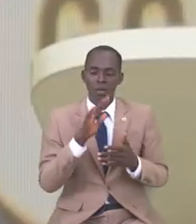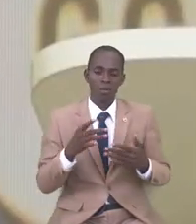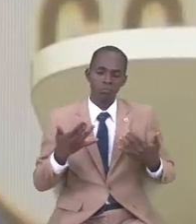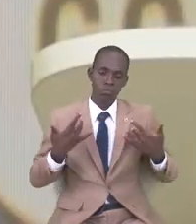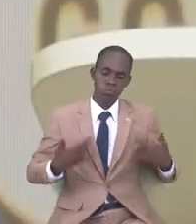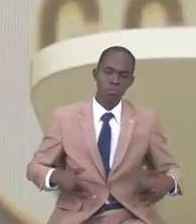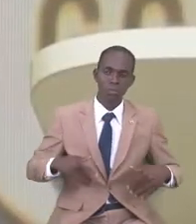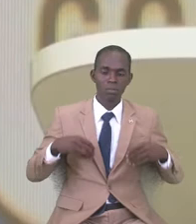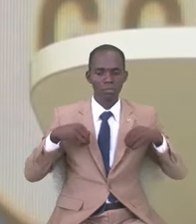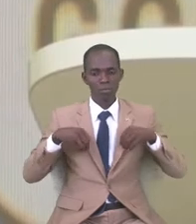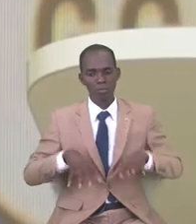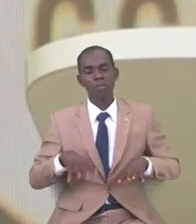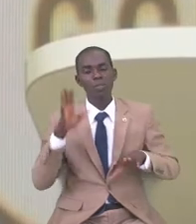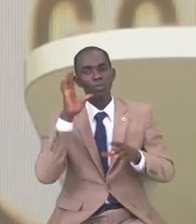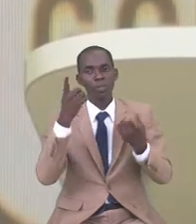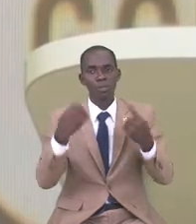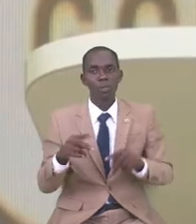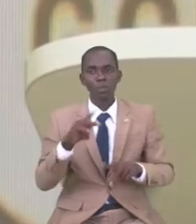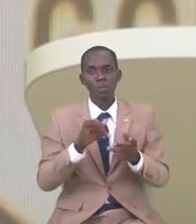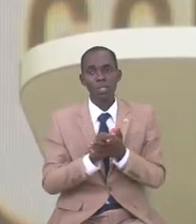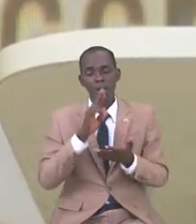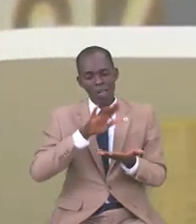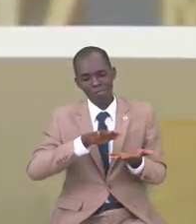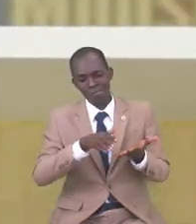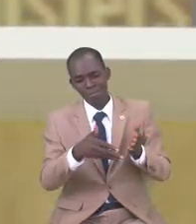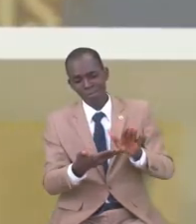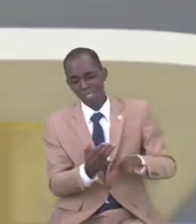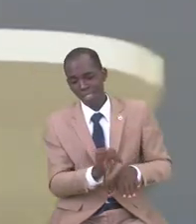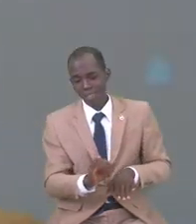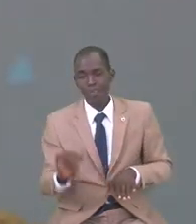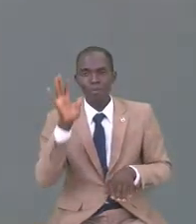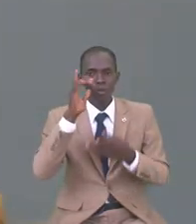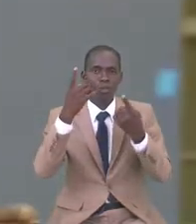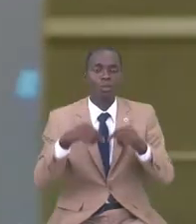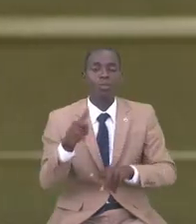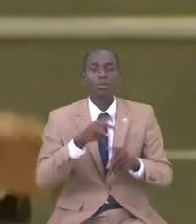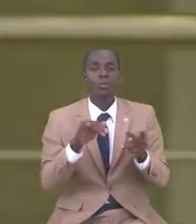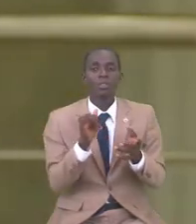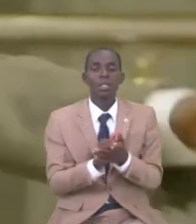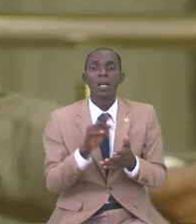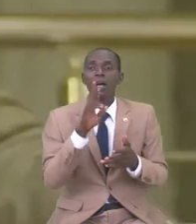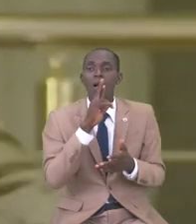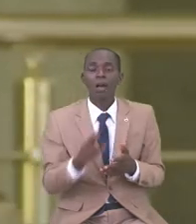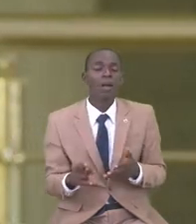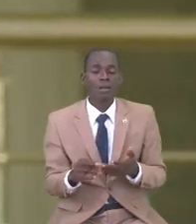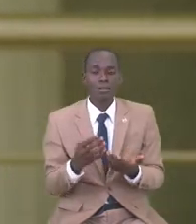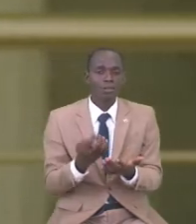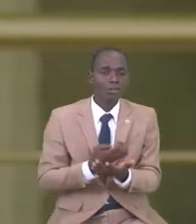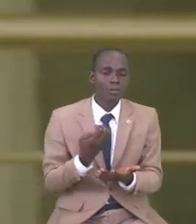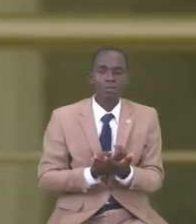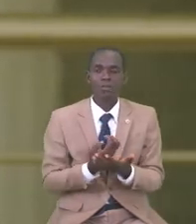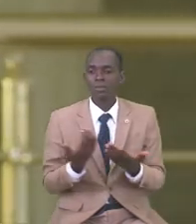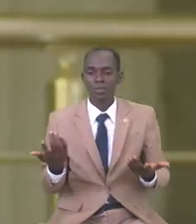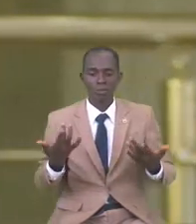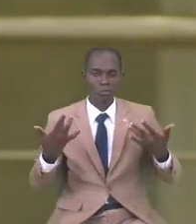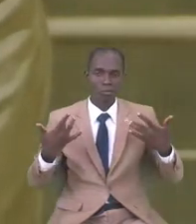who are in despair will come. Those who are dying will come. Those who are economically deprived, they will